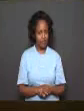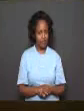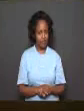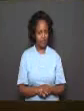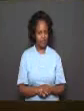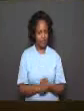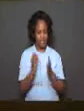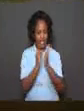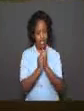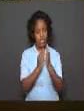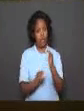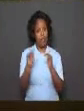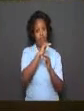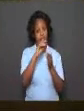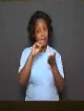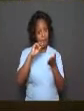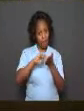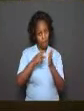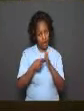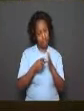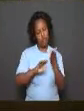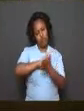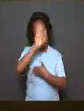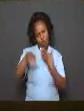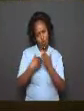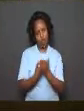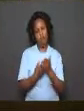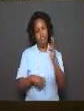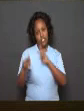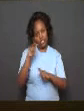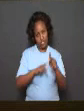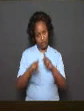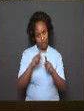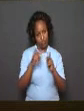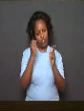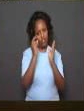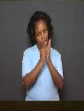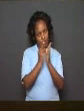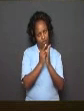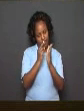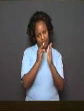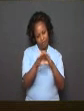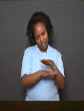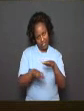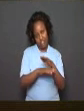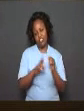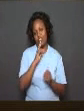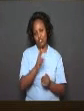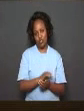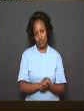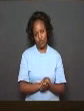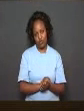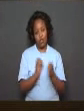Rule of law means that all citizens are subject to the law and are